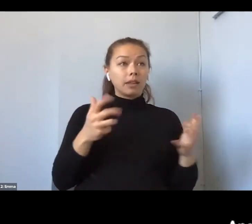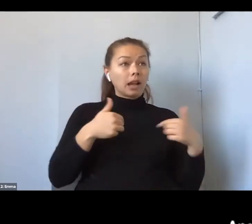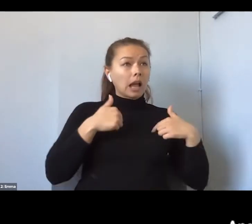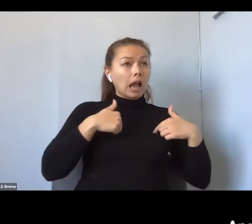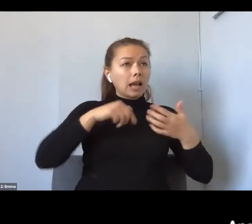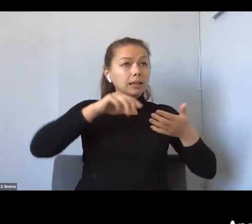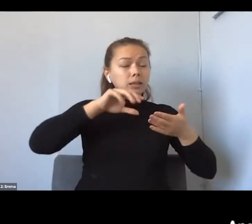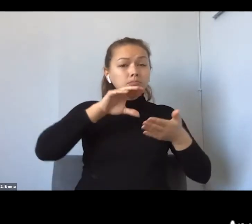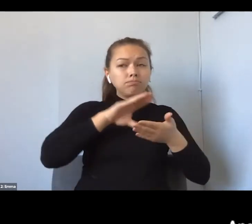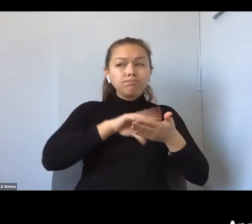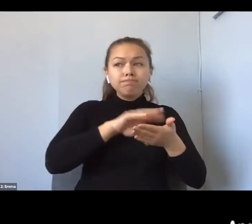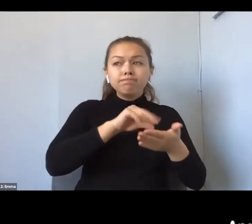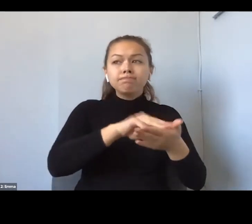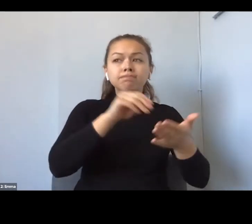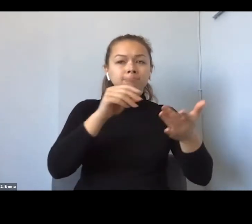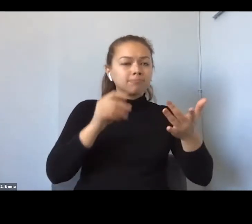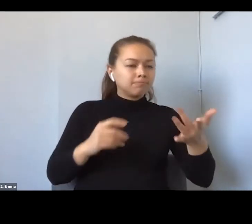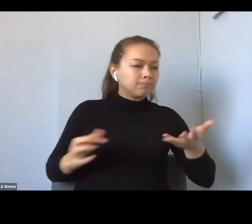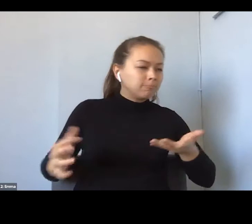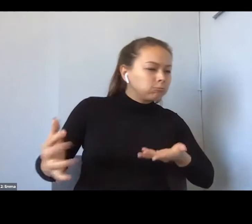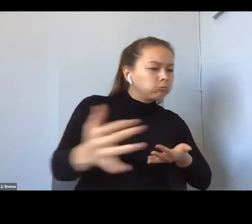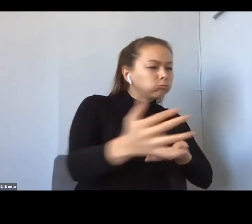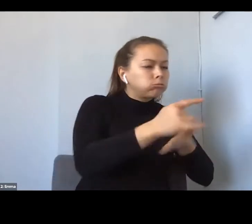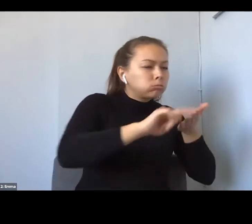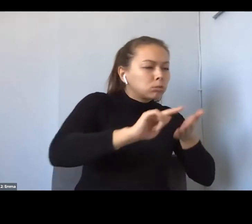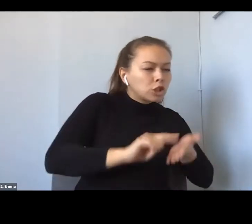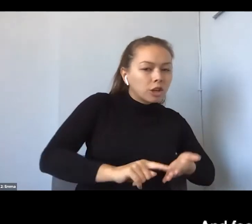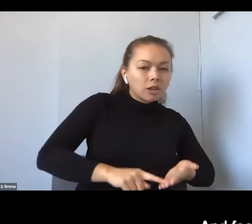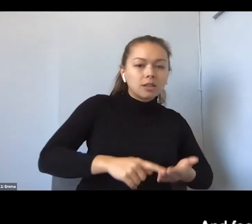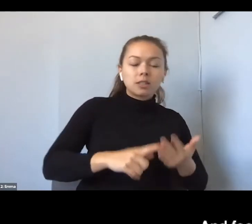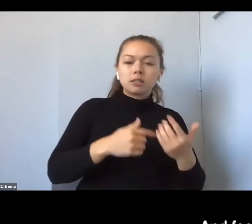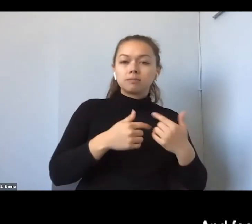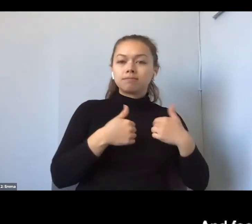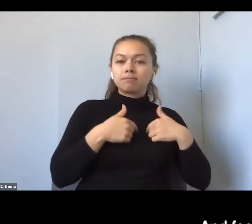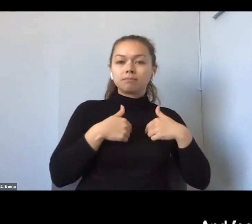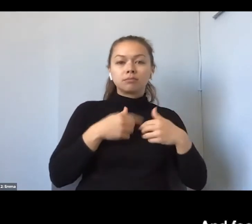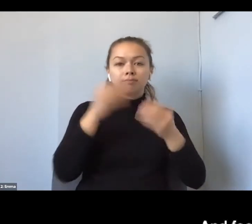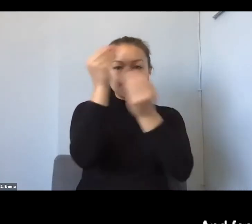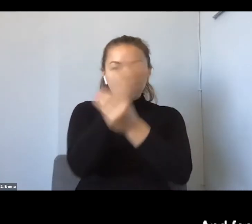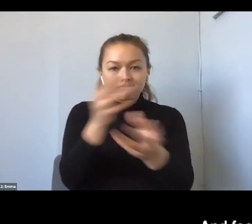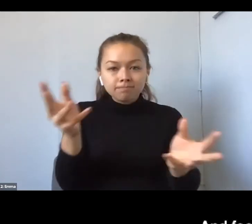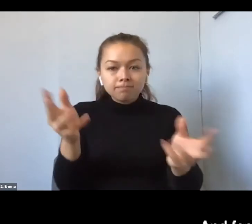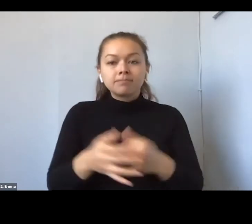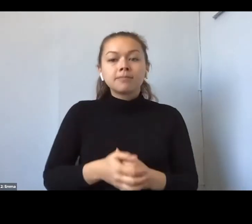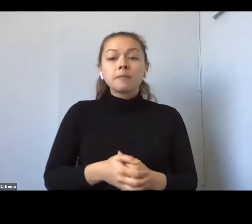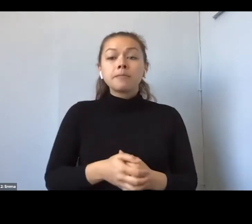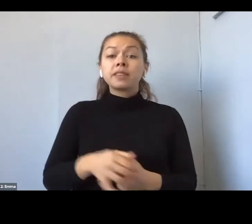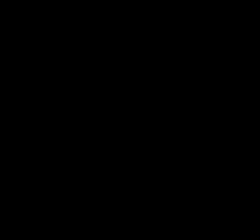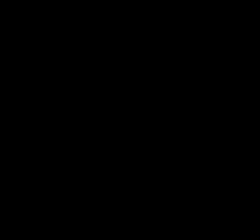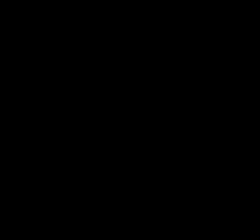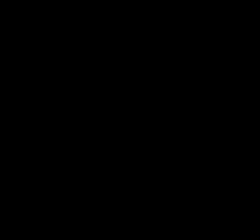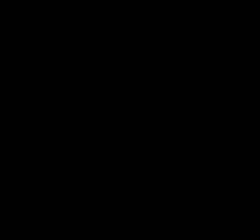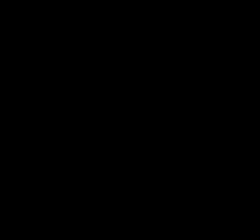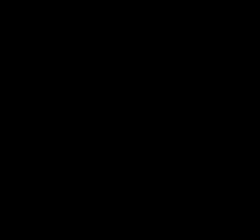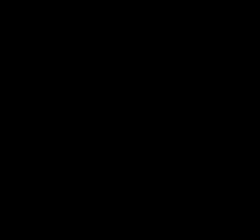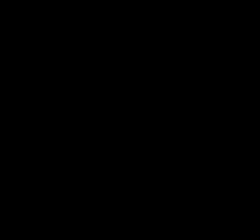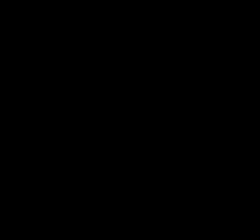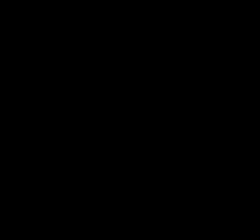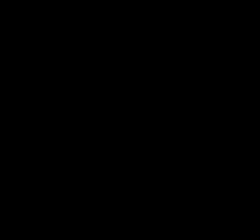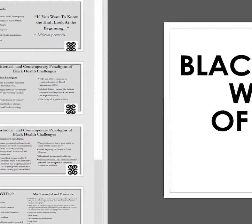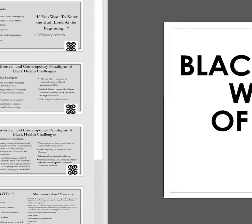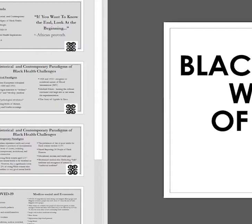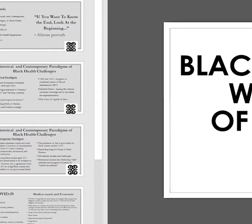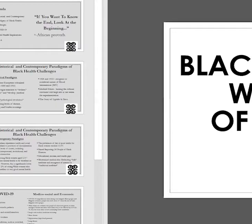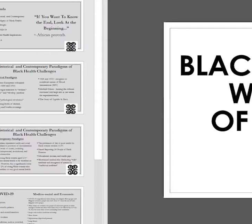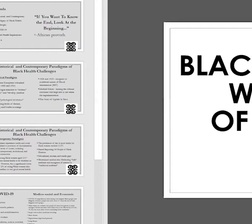to gather for this presentation. And feel free to send questions our way. So I'm going to share